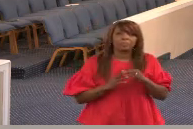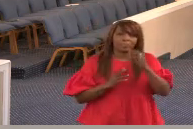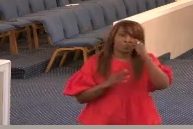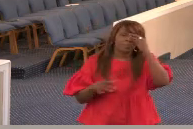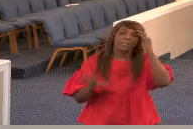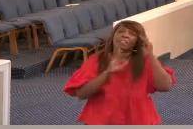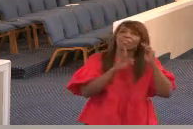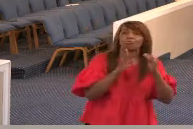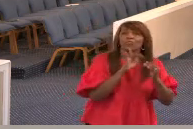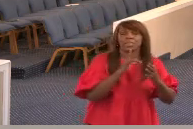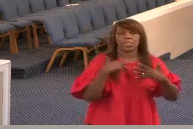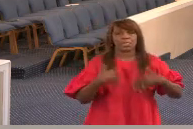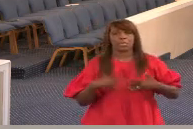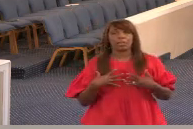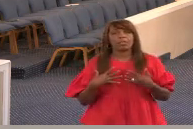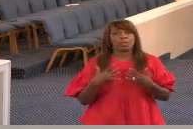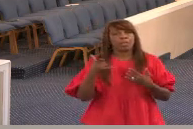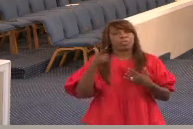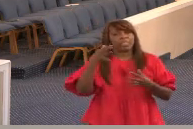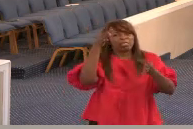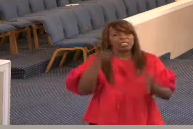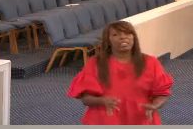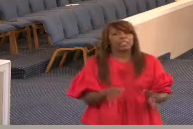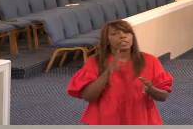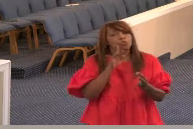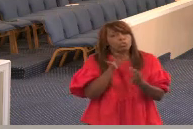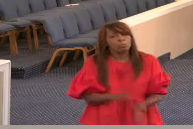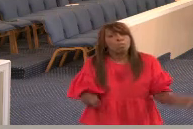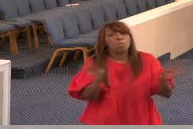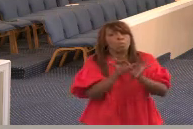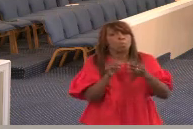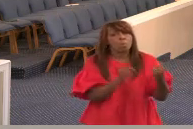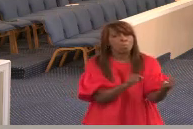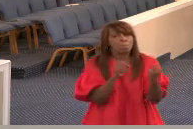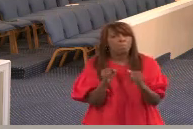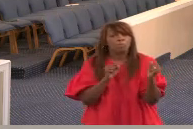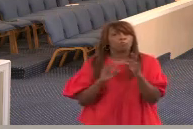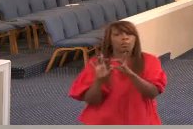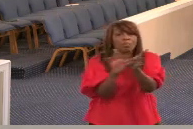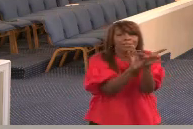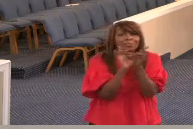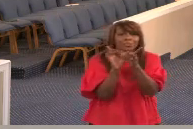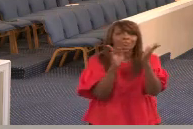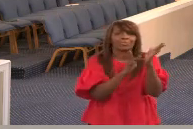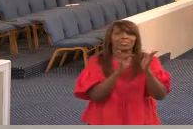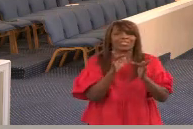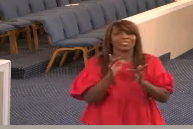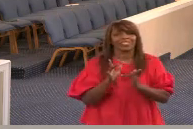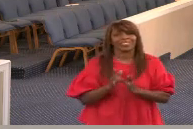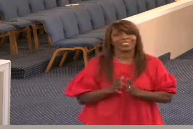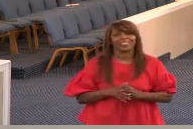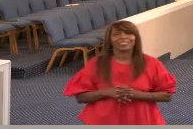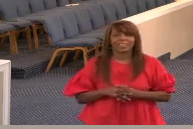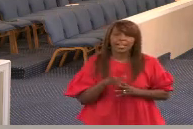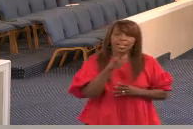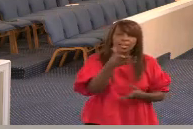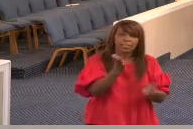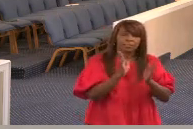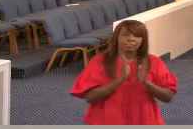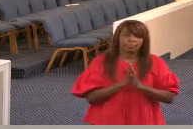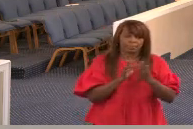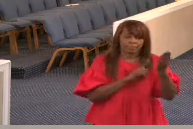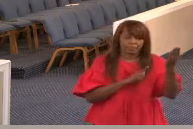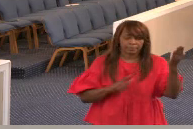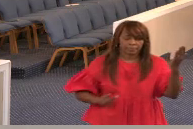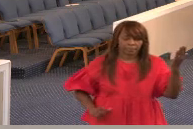That's the power of making a decision and having a relationship with Jesus. Let's have a word of prayer.